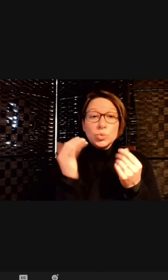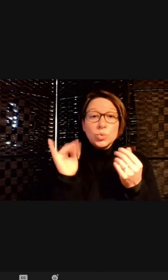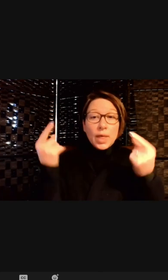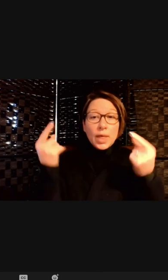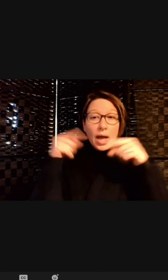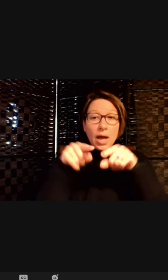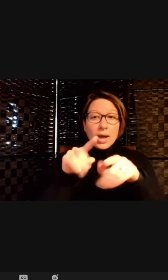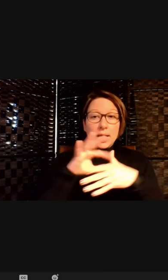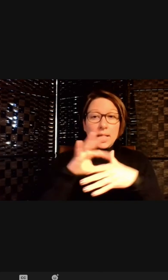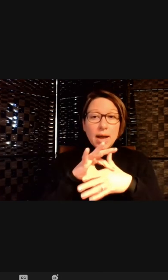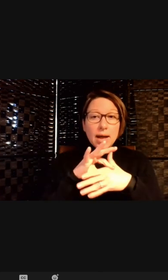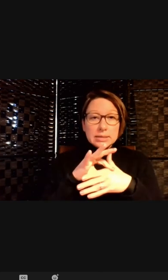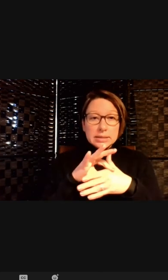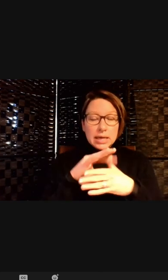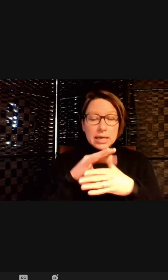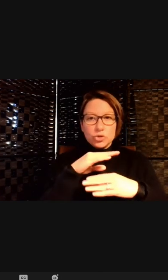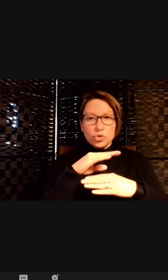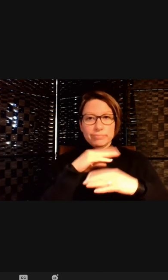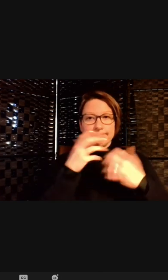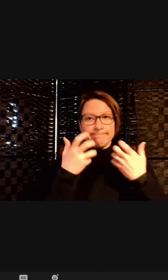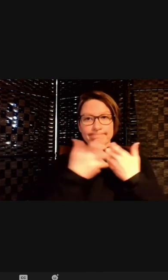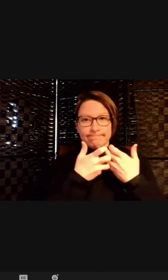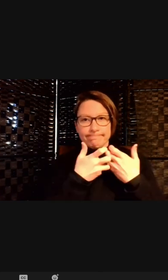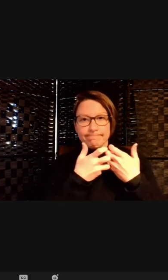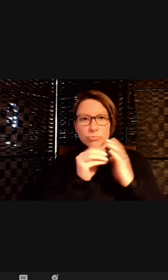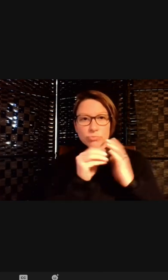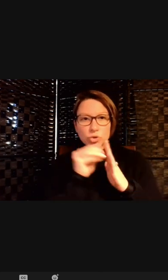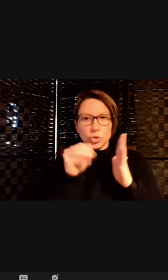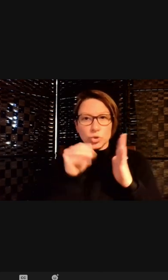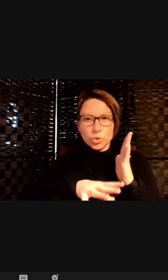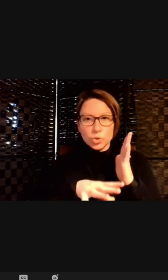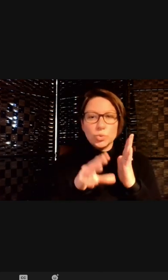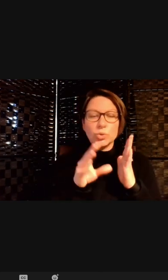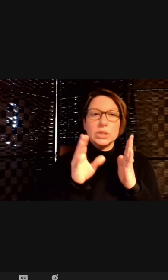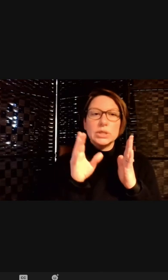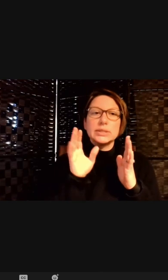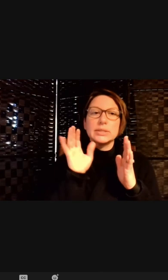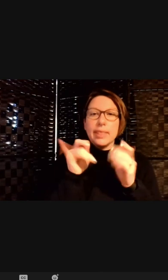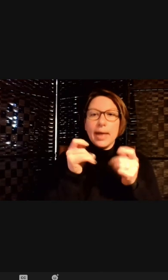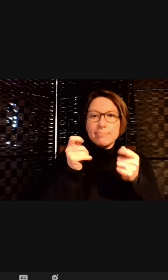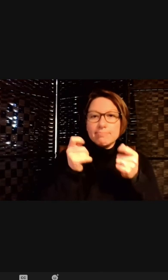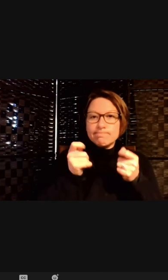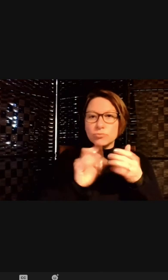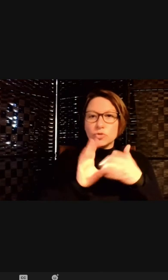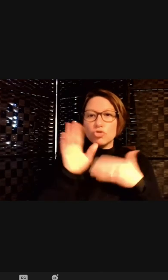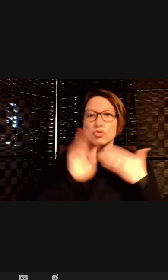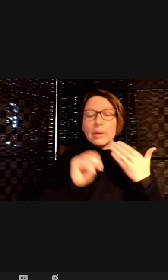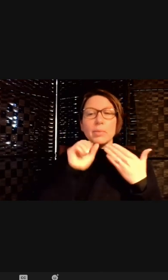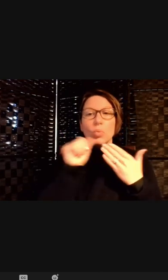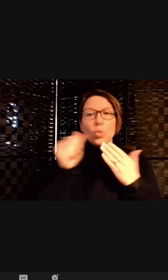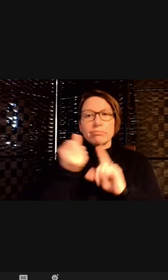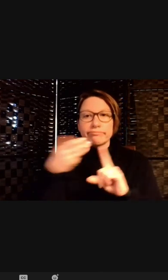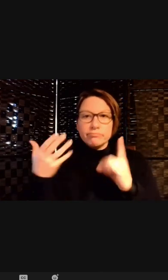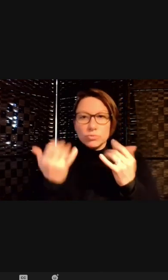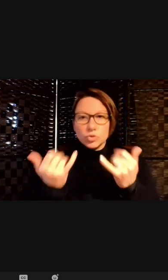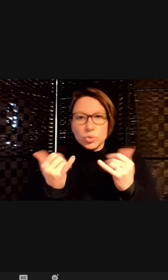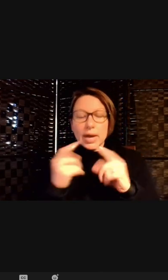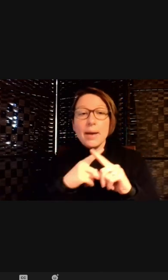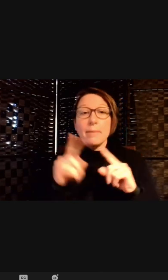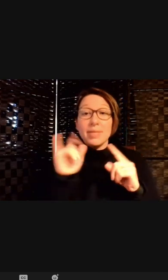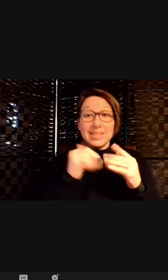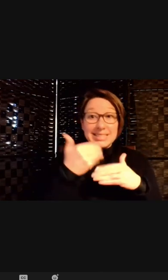content to meet the student's needs. So that would be that modifying curriculum, that part we're not going to get into too much today. But that would need to happen next.